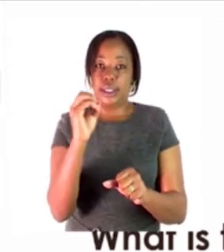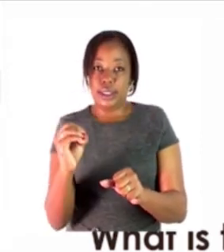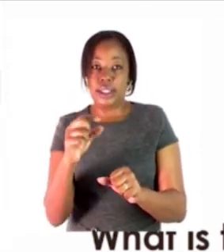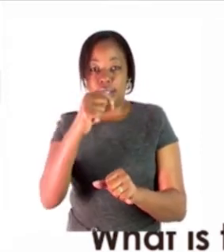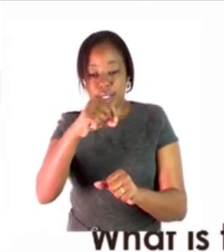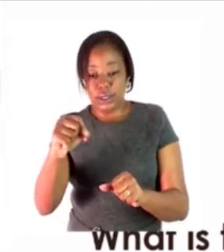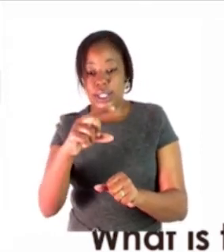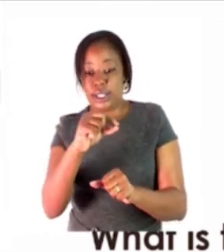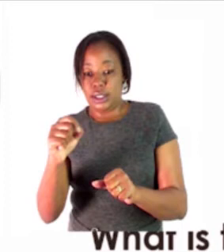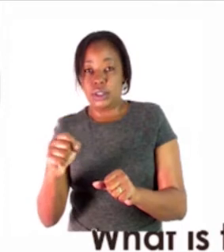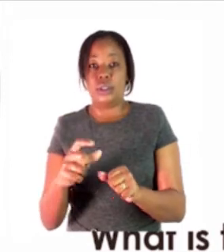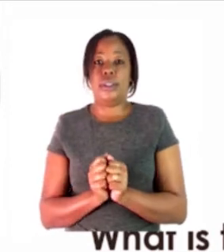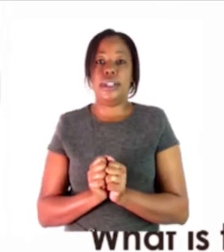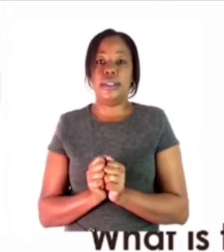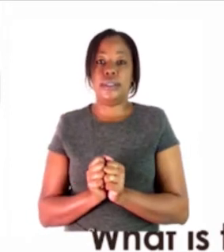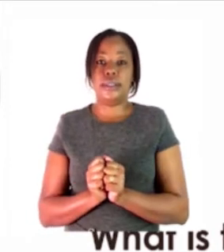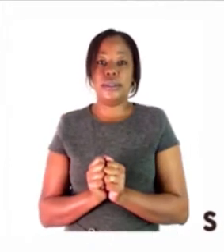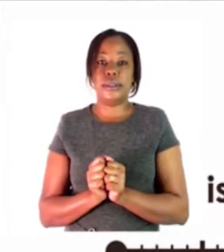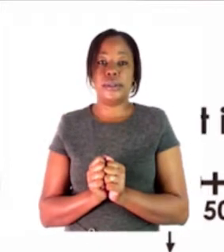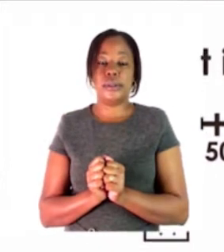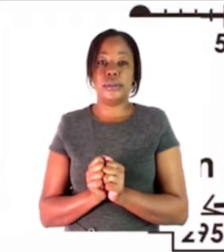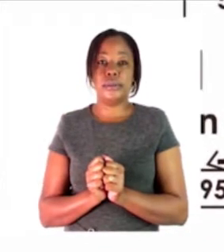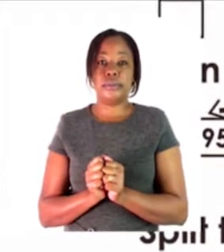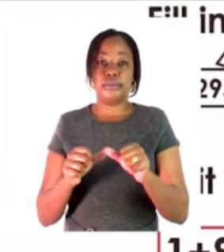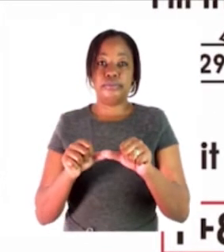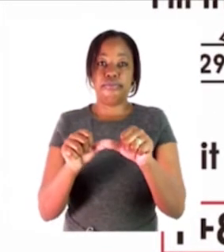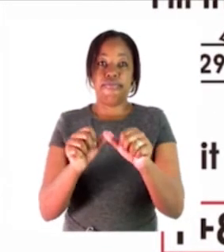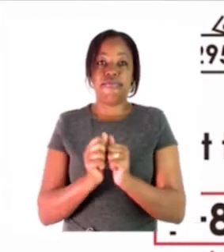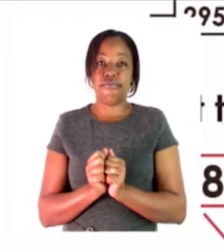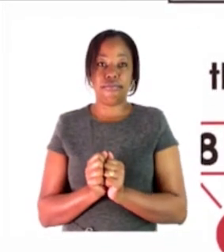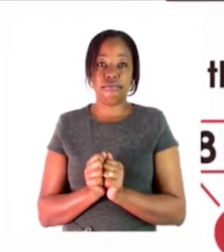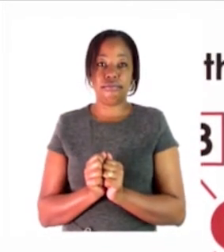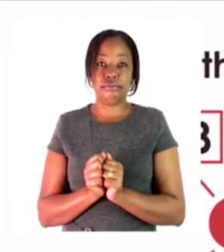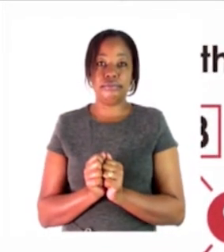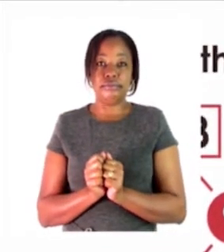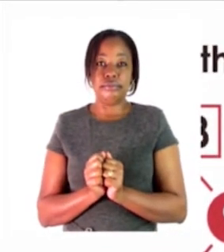easy. Let's continue with the next exercise.